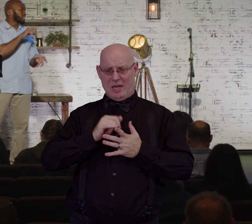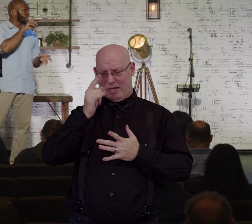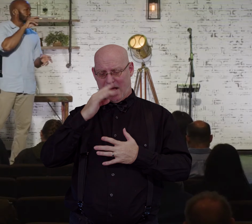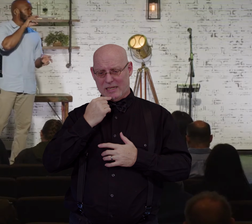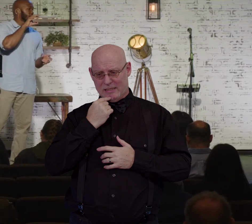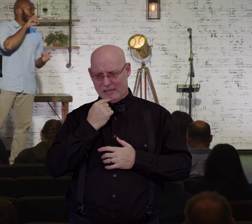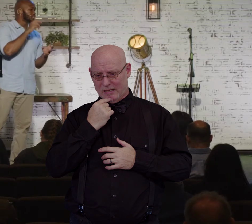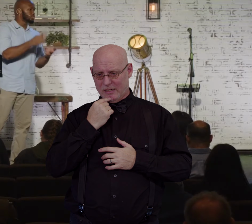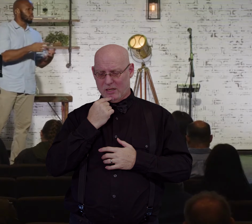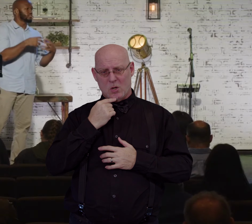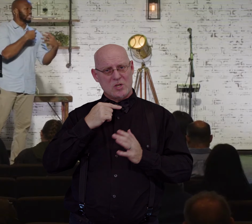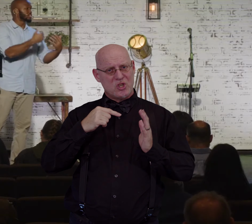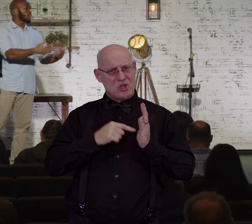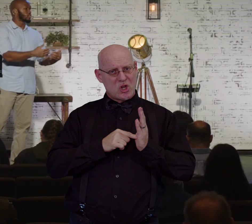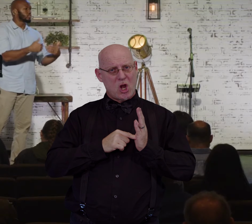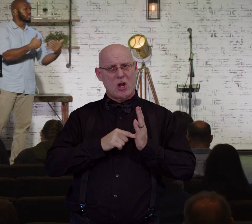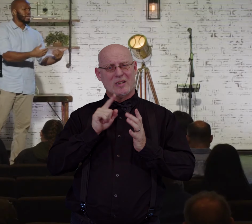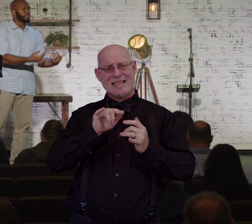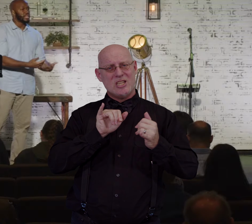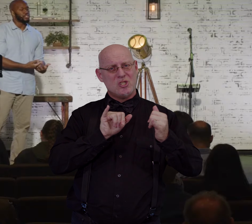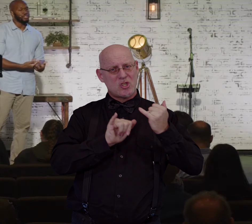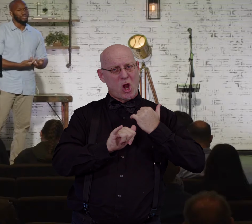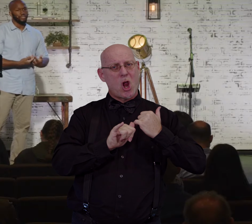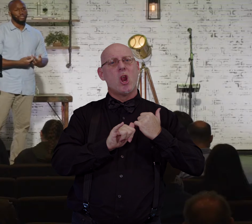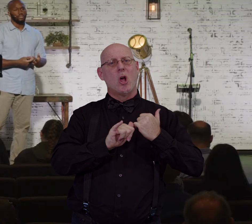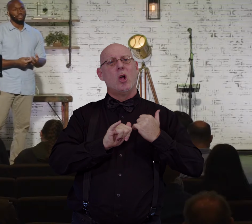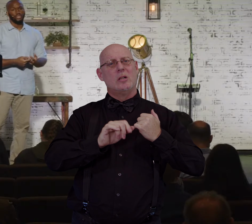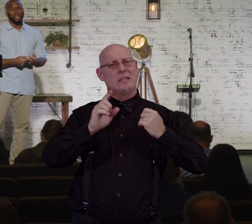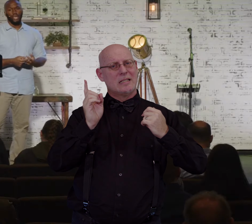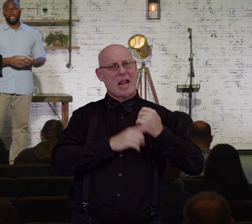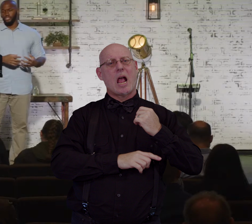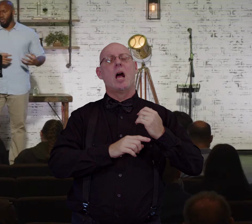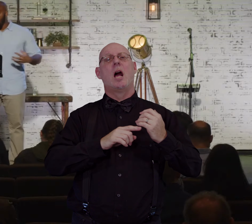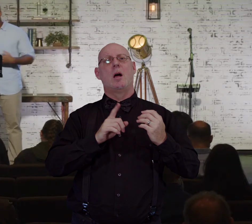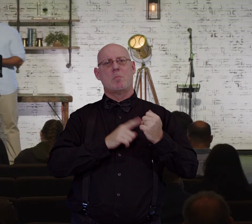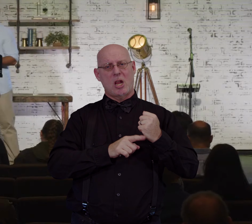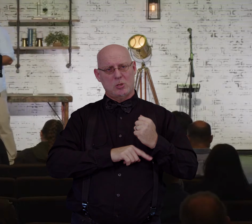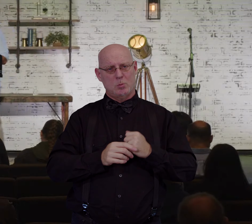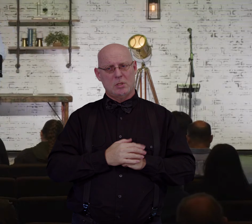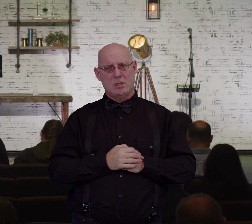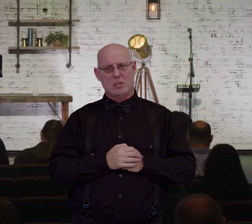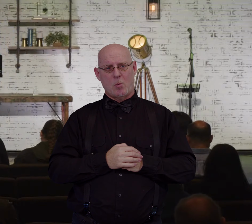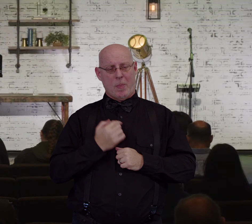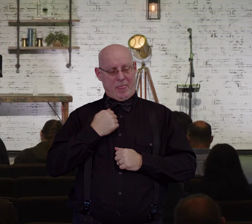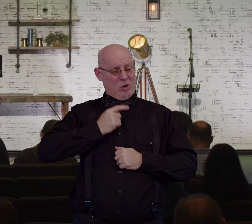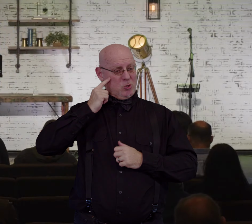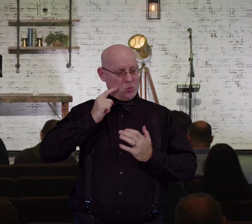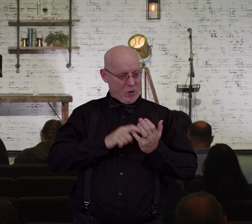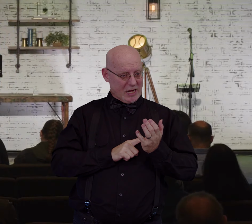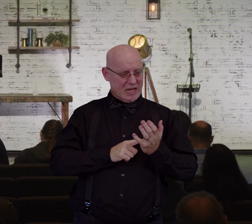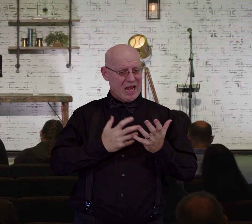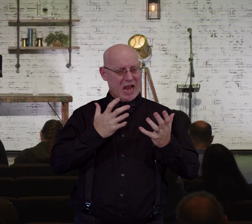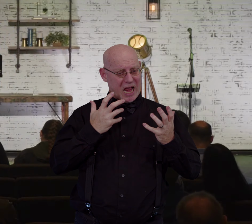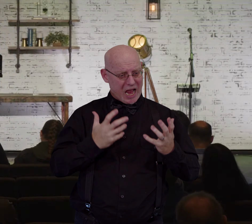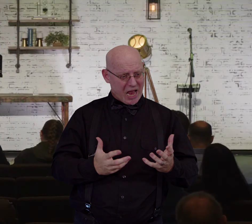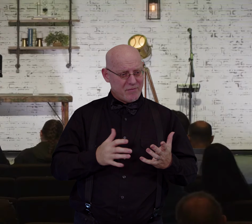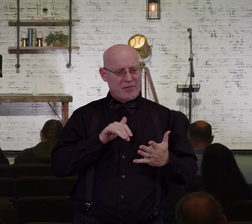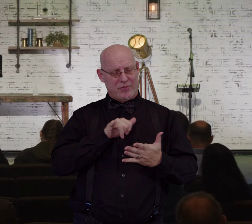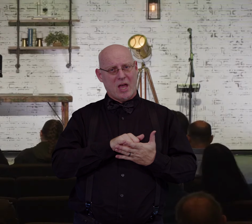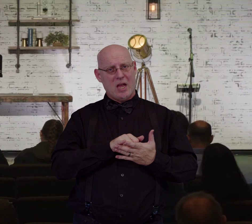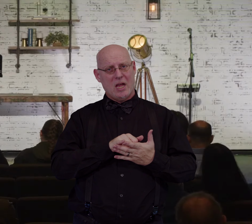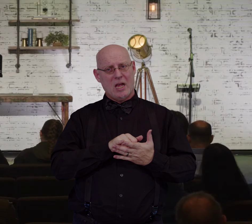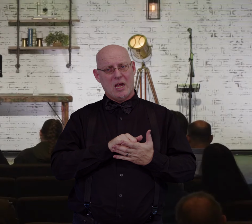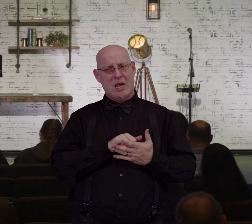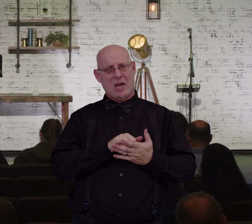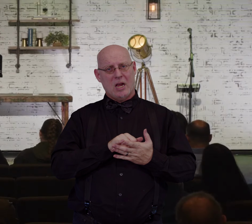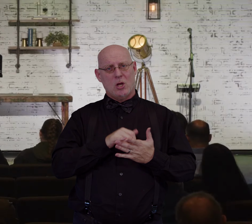garner and say that it deserves eternal damnation. And so when we recognize the weightiness of this,